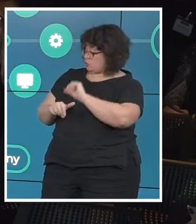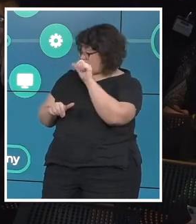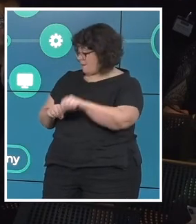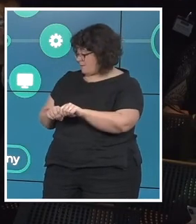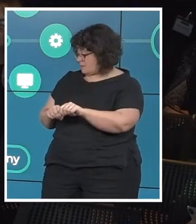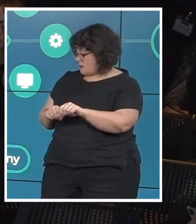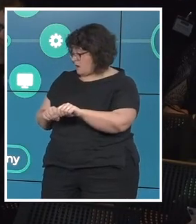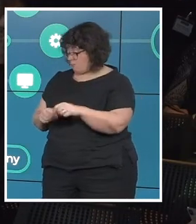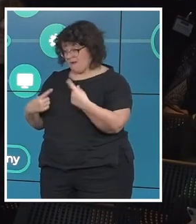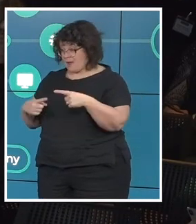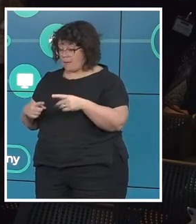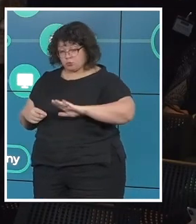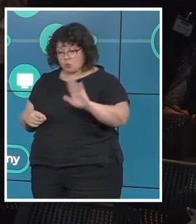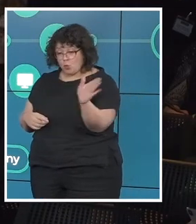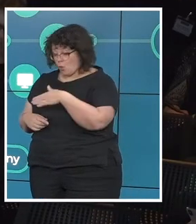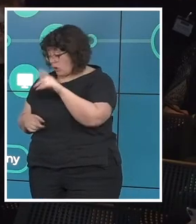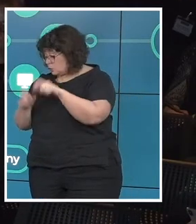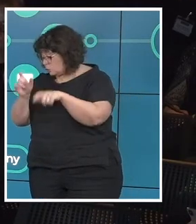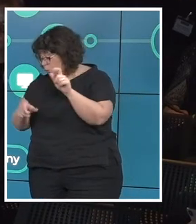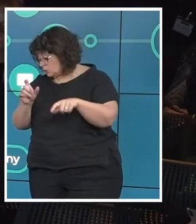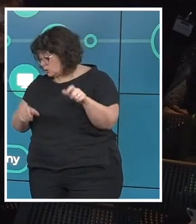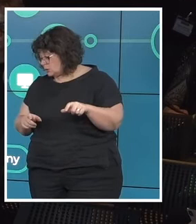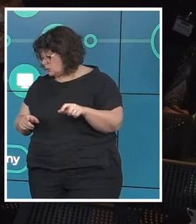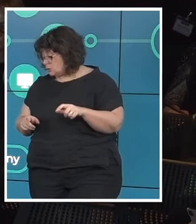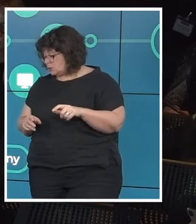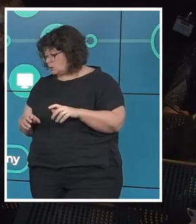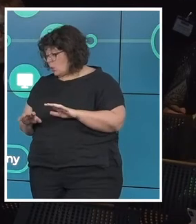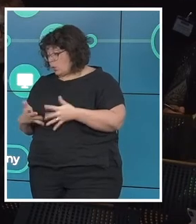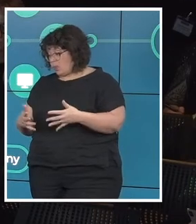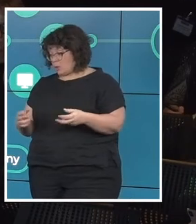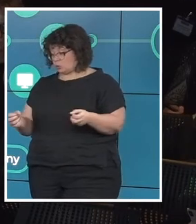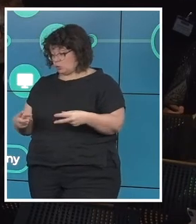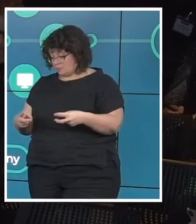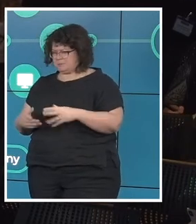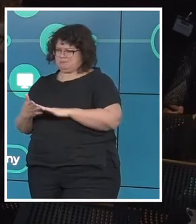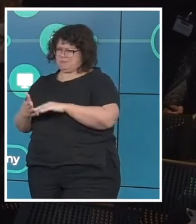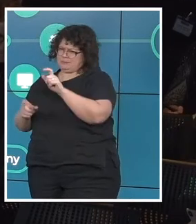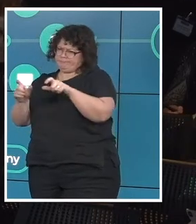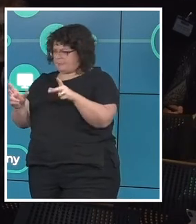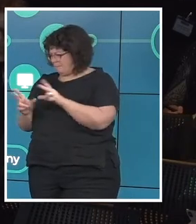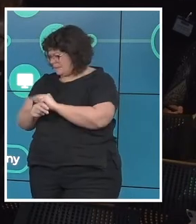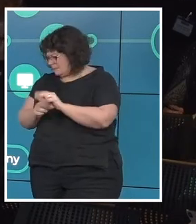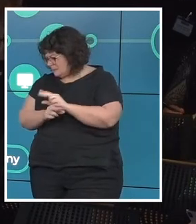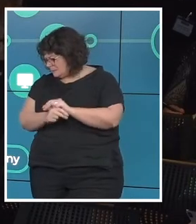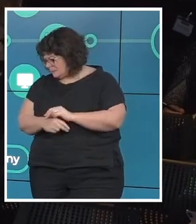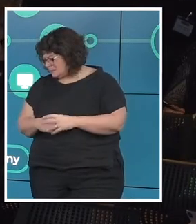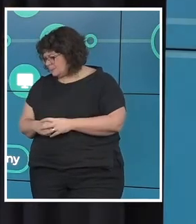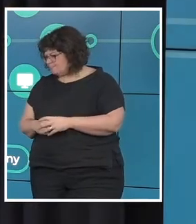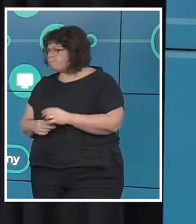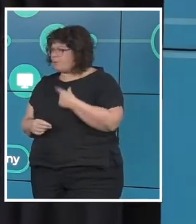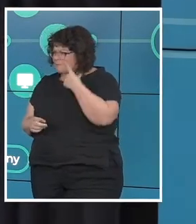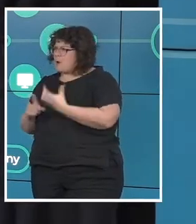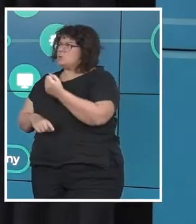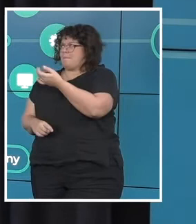missing out, and actually we've found huge benefits of captions for many students beyond the deaf community as well. So cool, thank